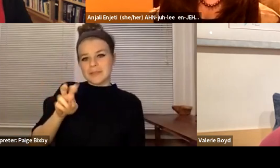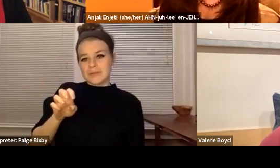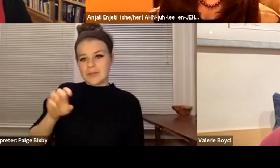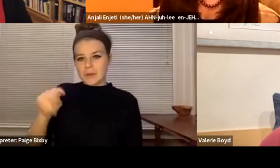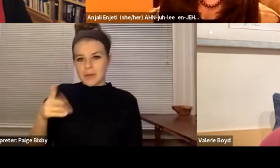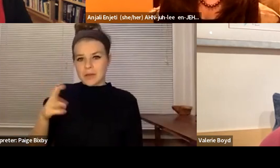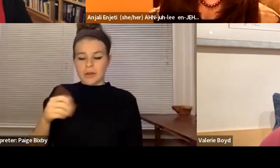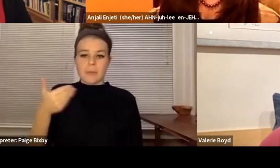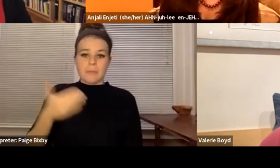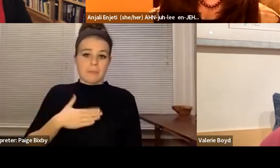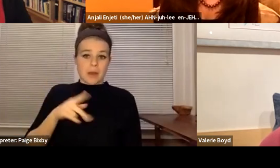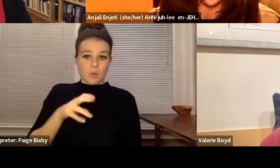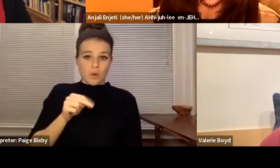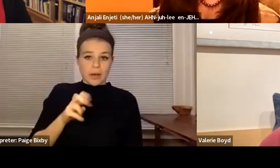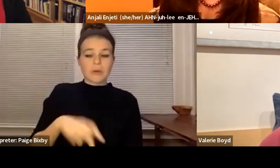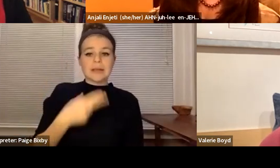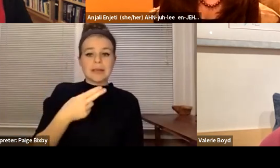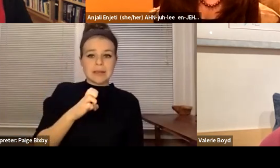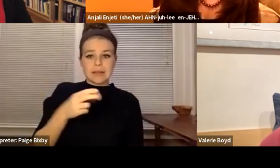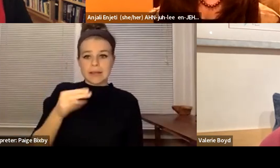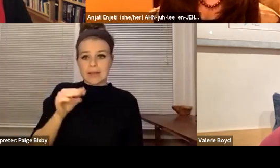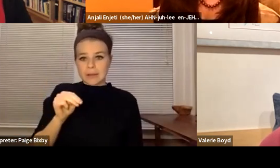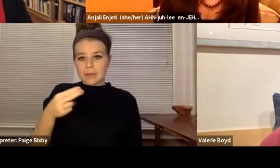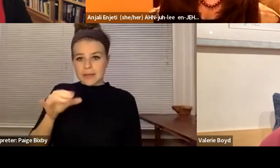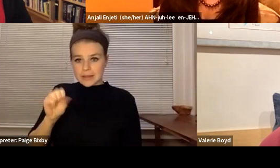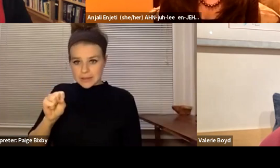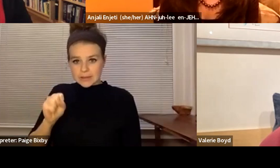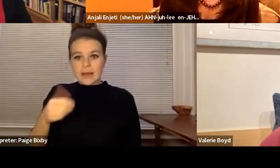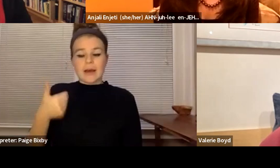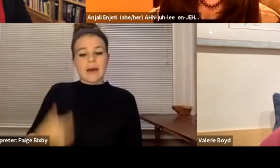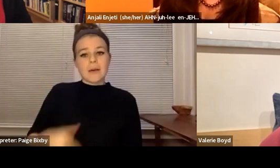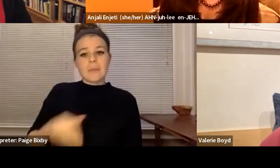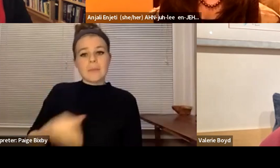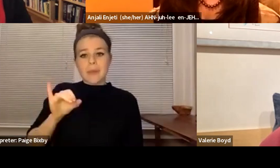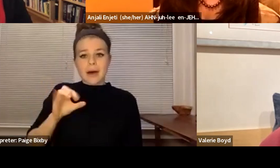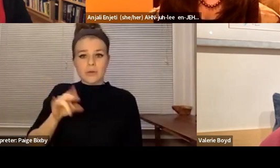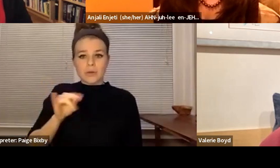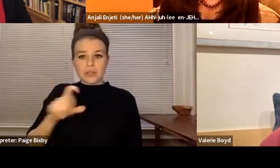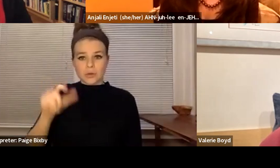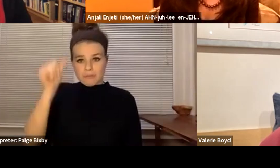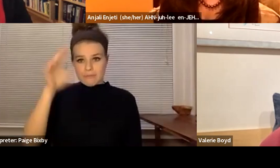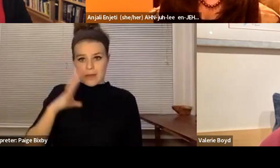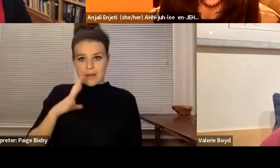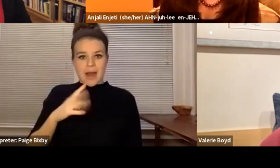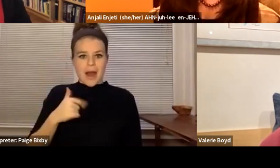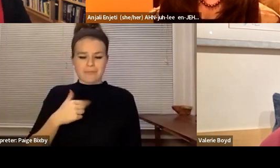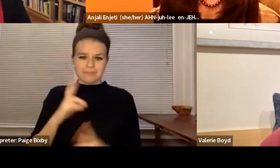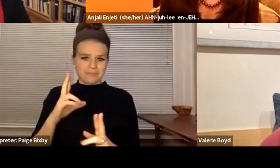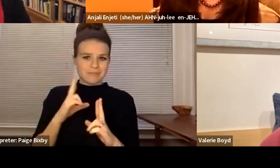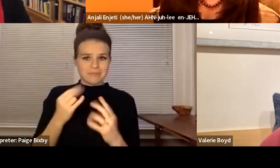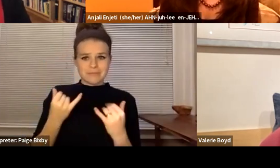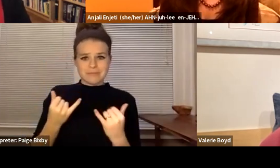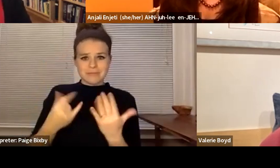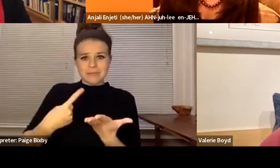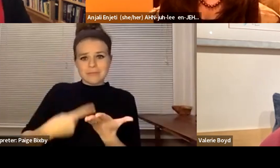pronouns are he, him, and his. I'm a biracial man. And I'm so pleased today to really be talking with